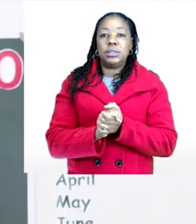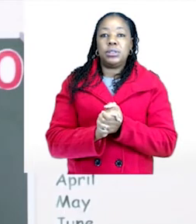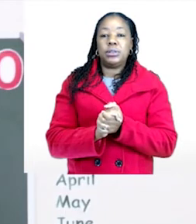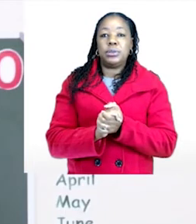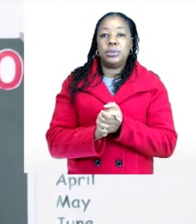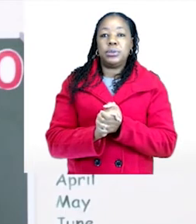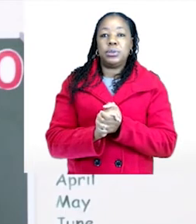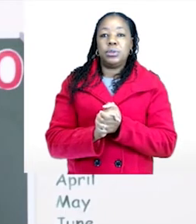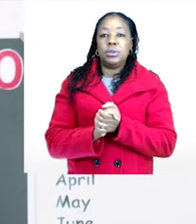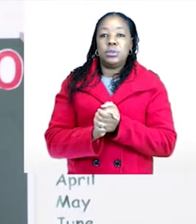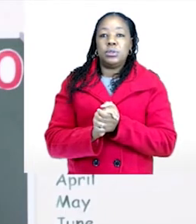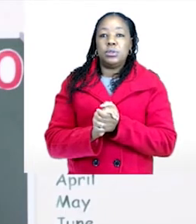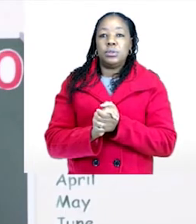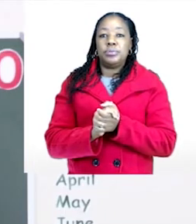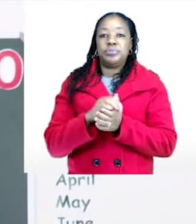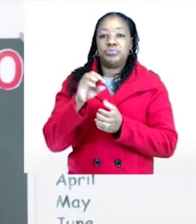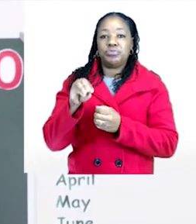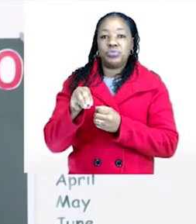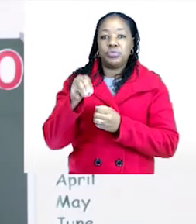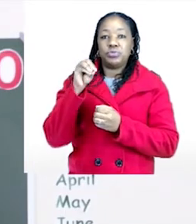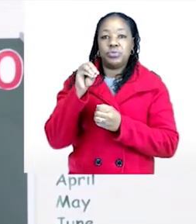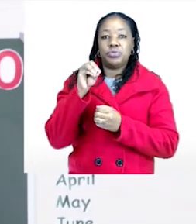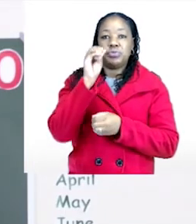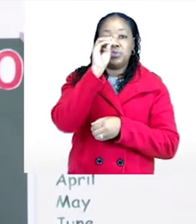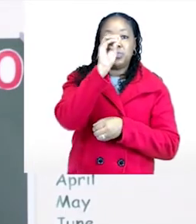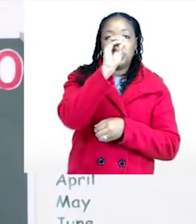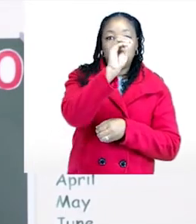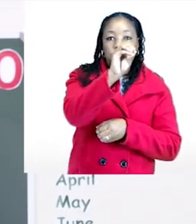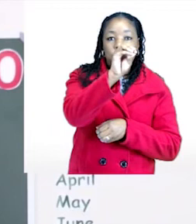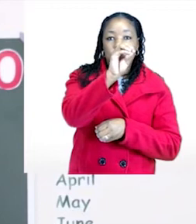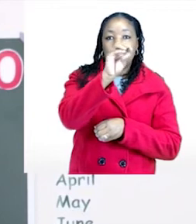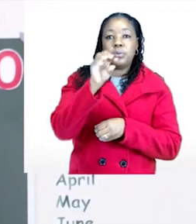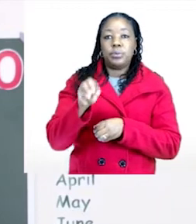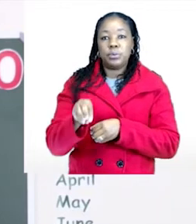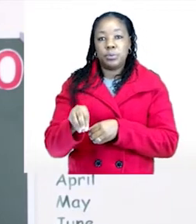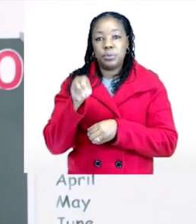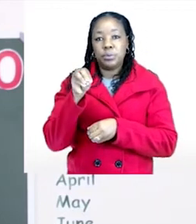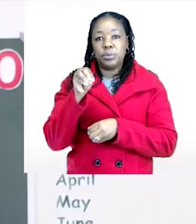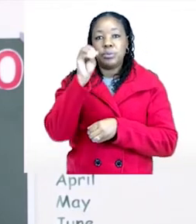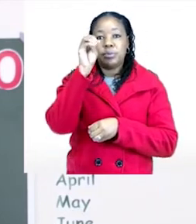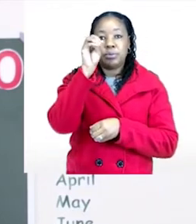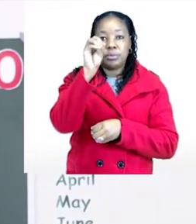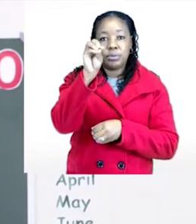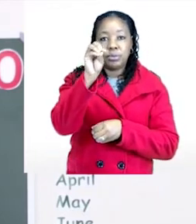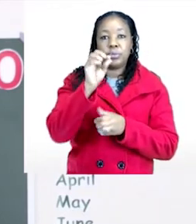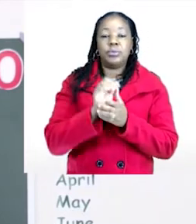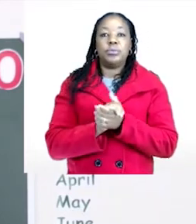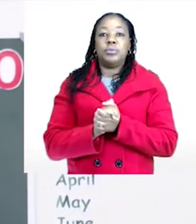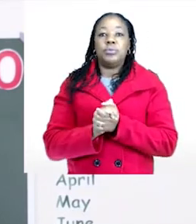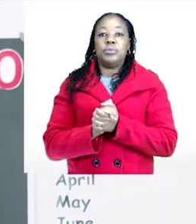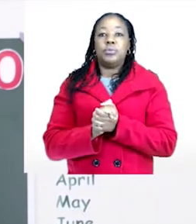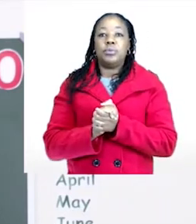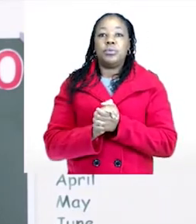up some magnets from this container, I'm going to put the magnet in one block